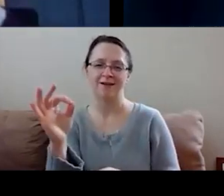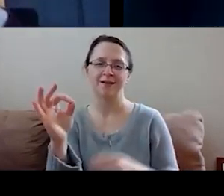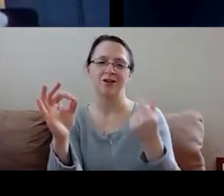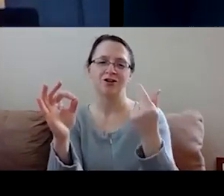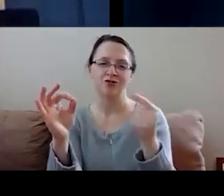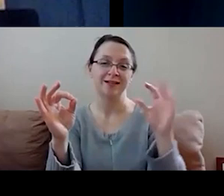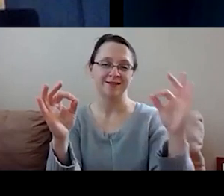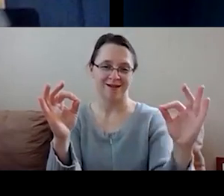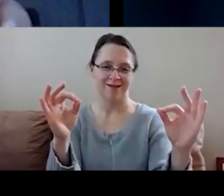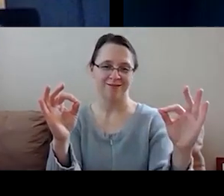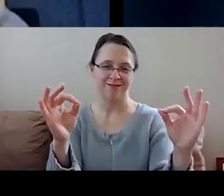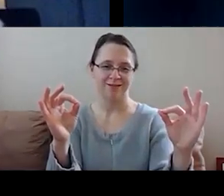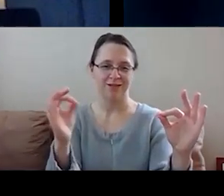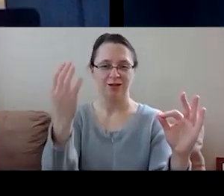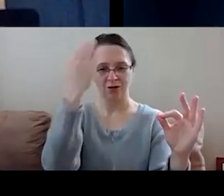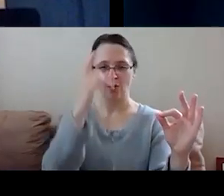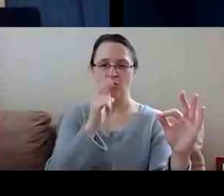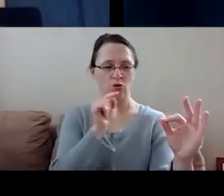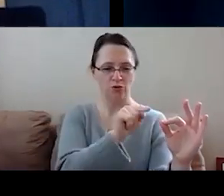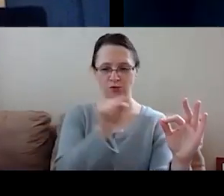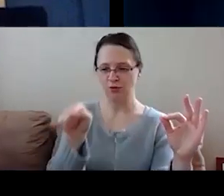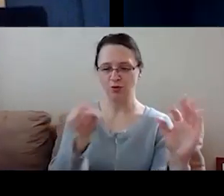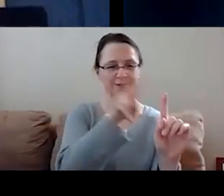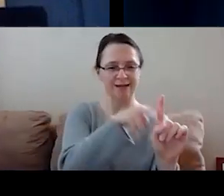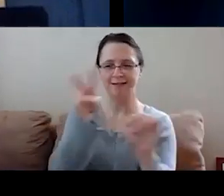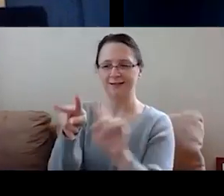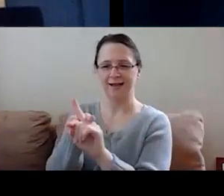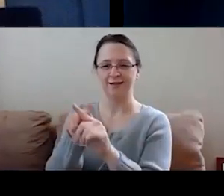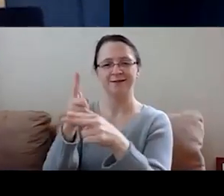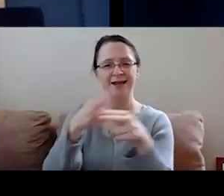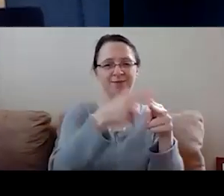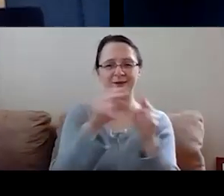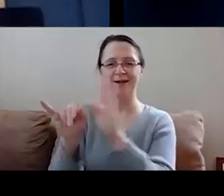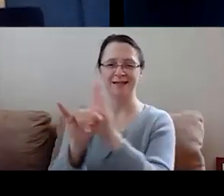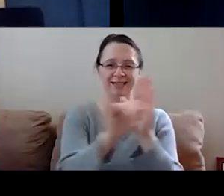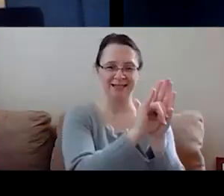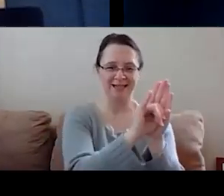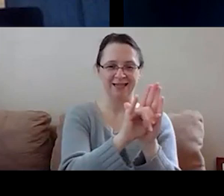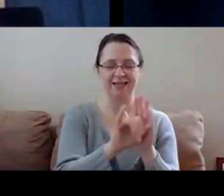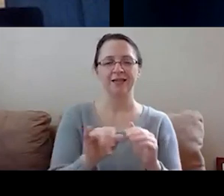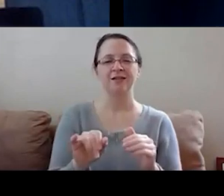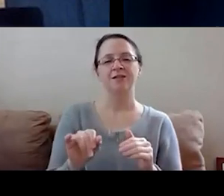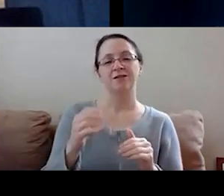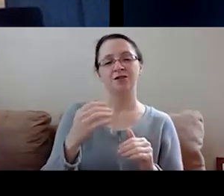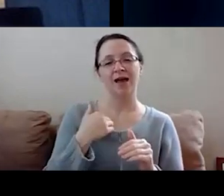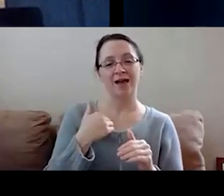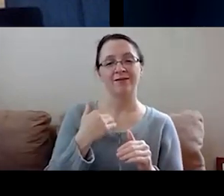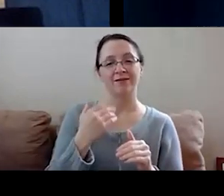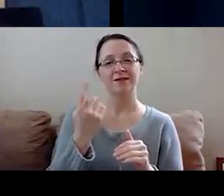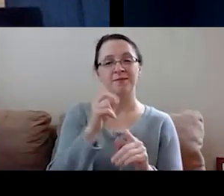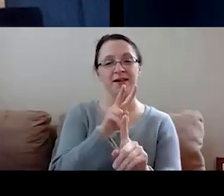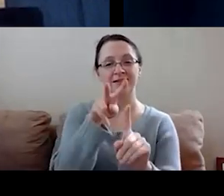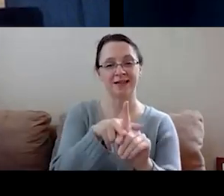green dot. So you want to say who's who. And for that, we train a machine learning classifier on the patient.